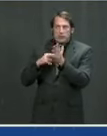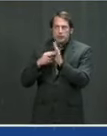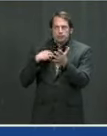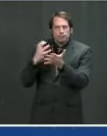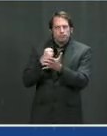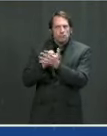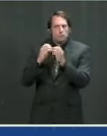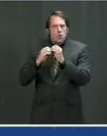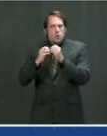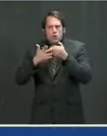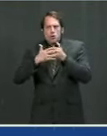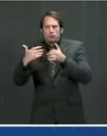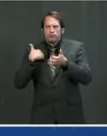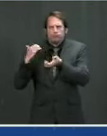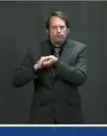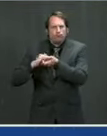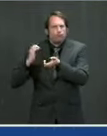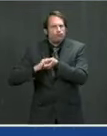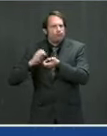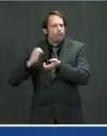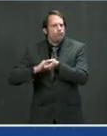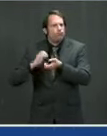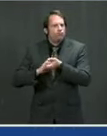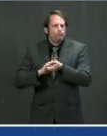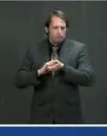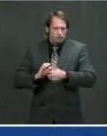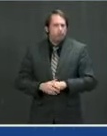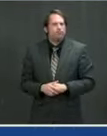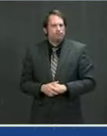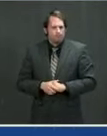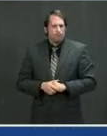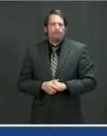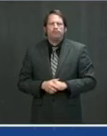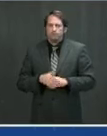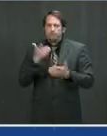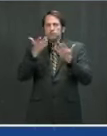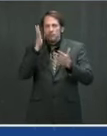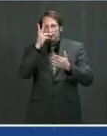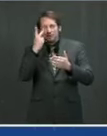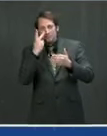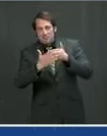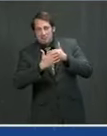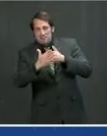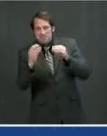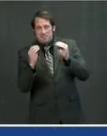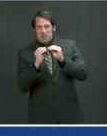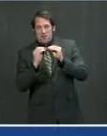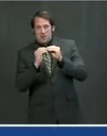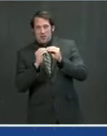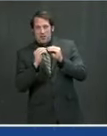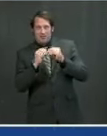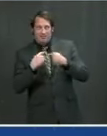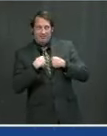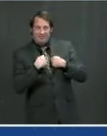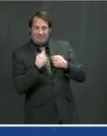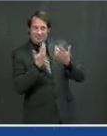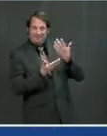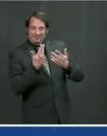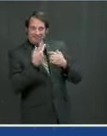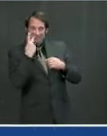no exception. So, Yoshi, you'll probably be seeing a lot more of me in the future. And today, Prime Minister Suga and